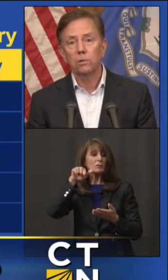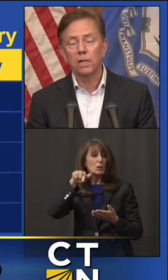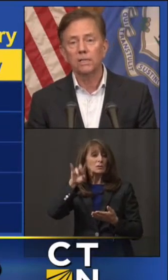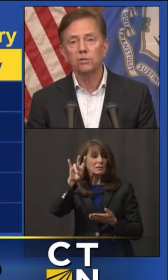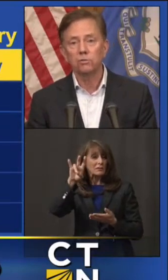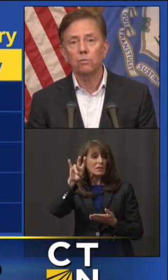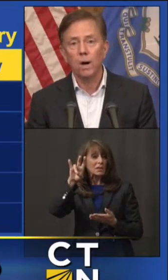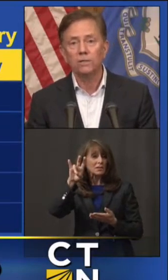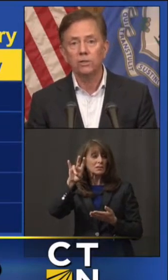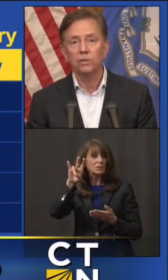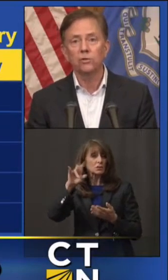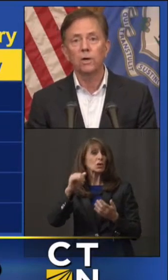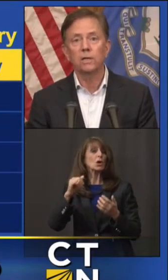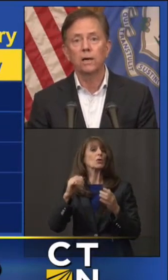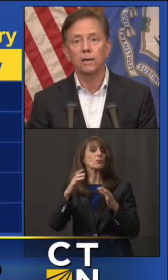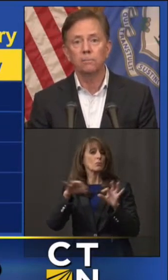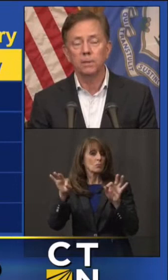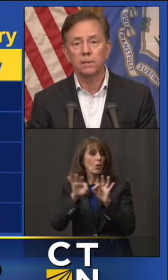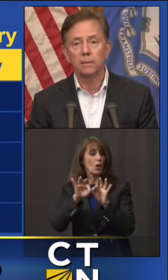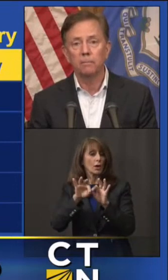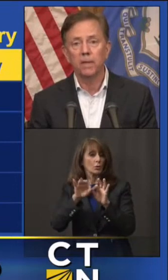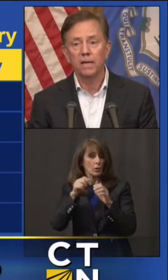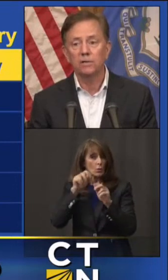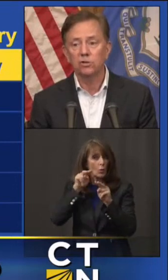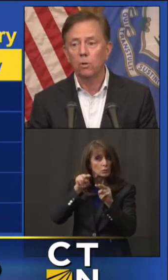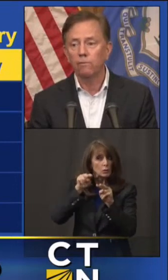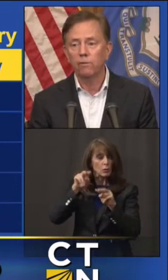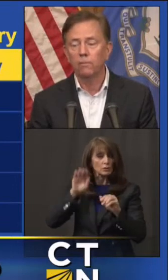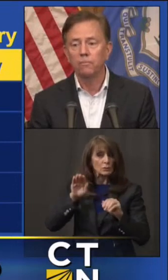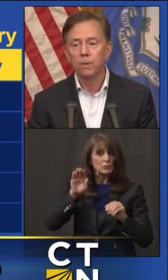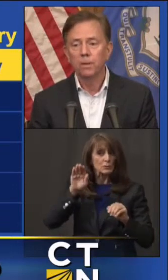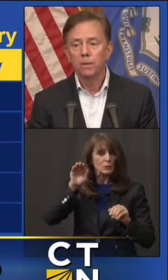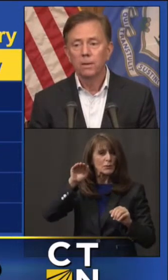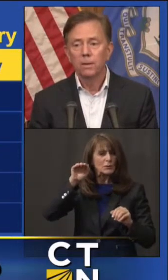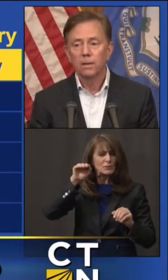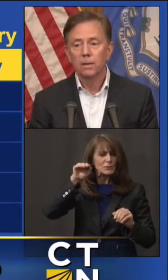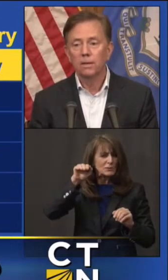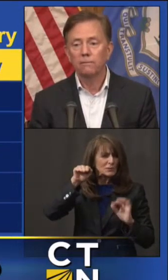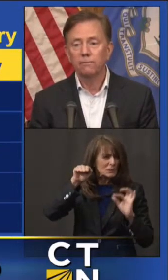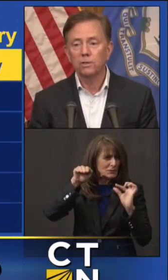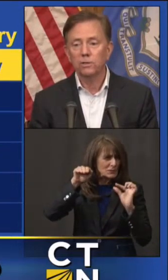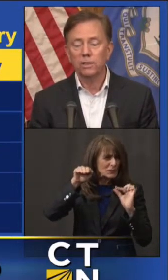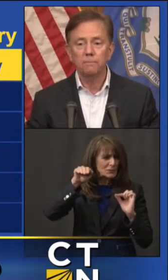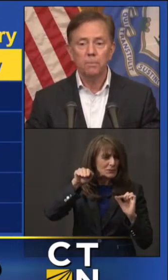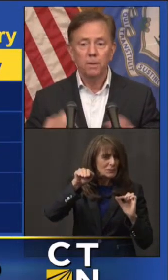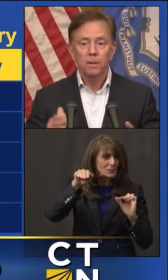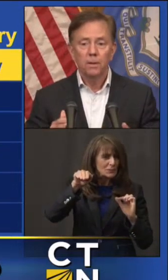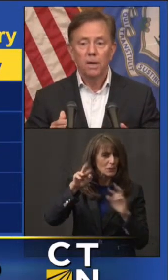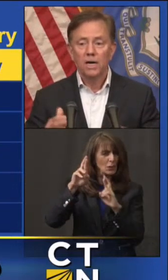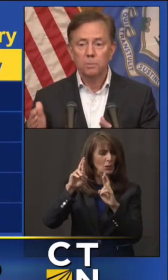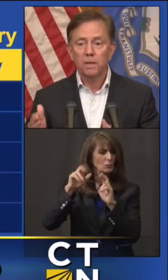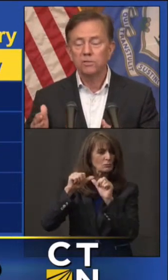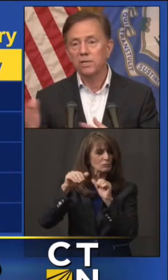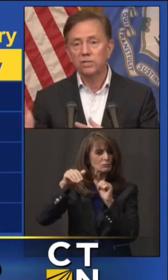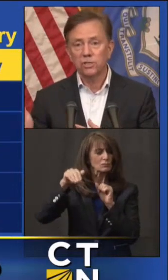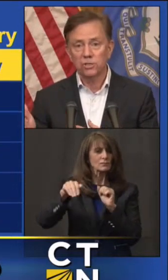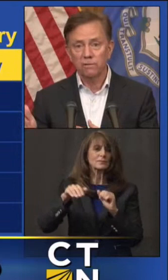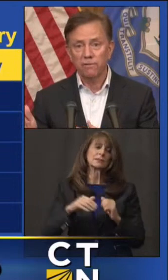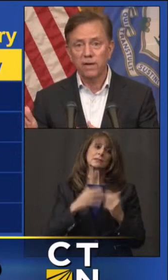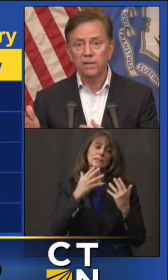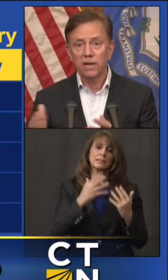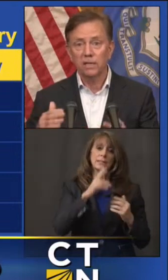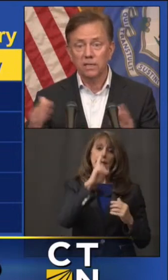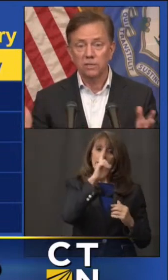So let's watch the trend line, but that is hopeful. Unfortunately, hospitalizations